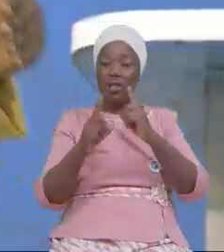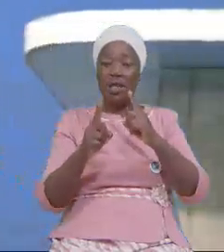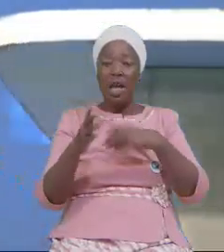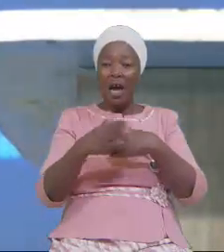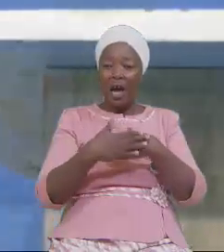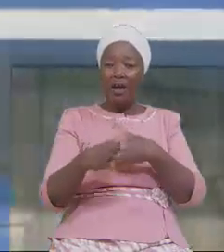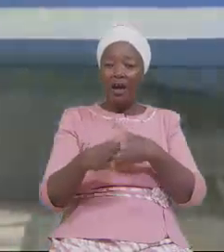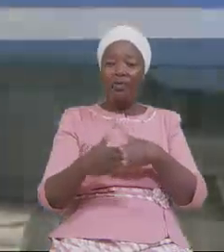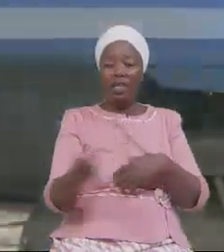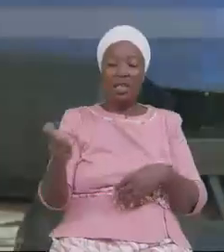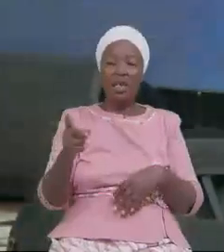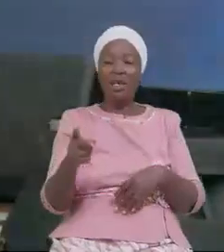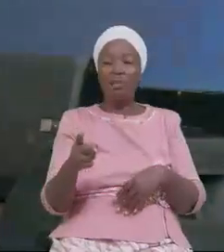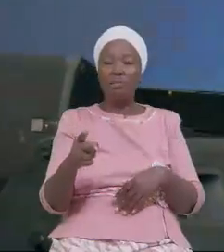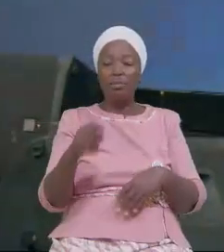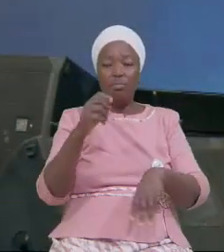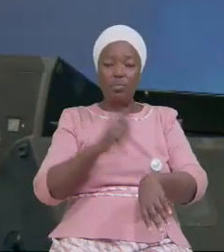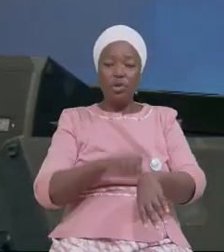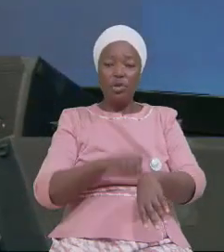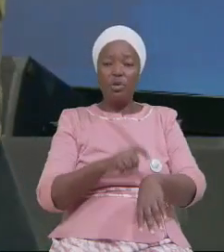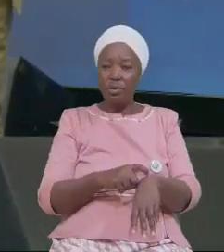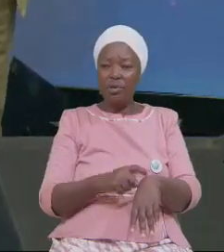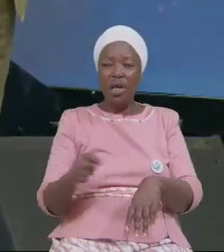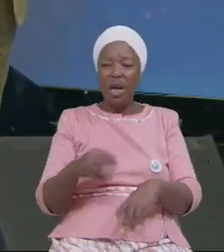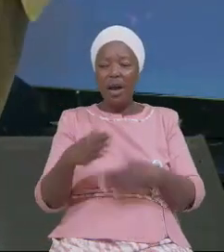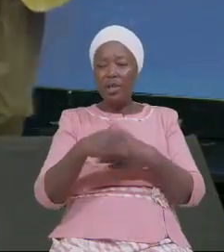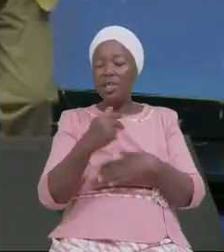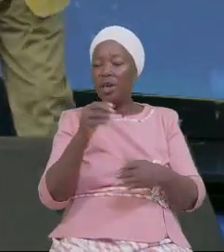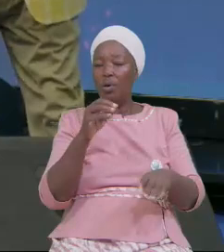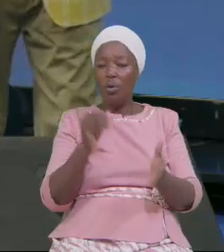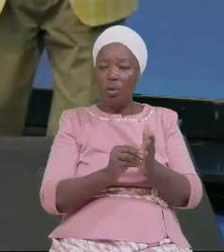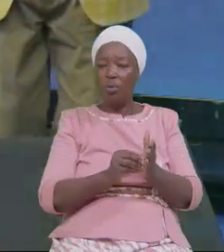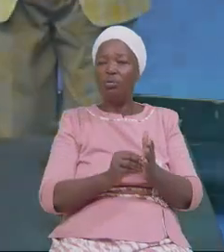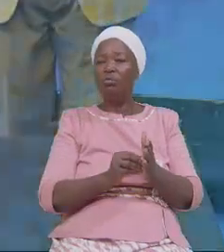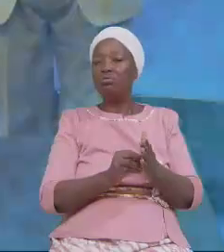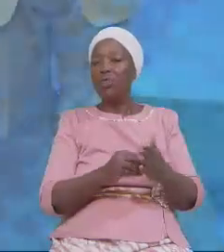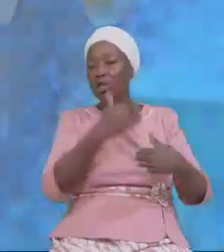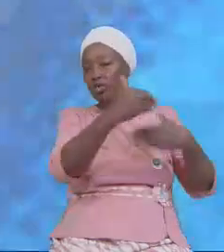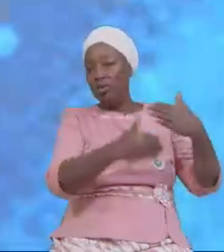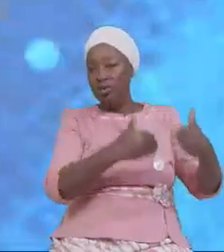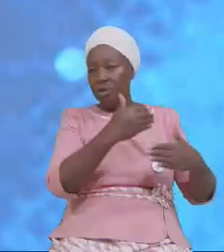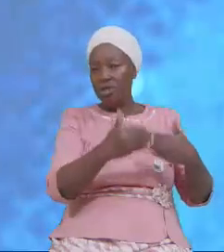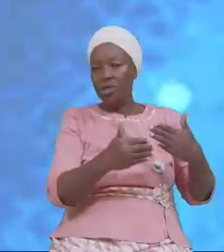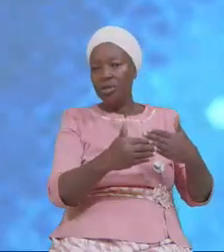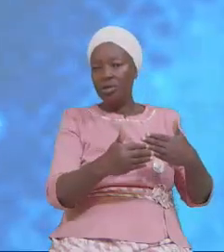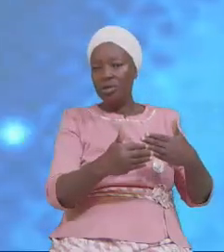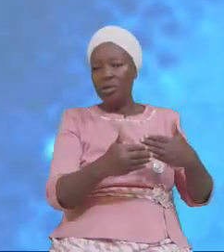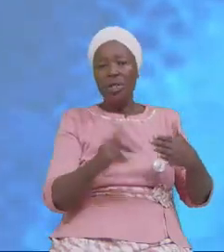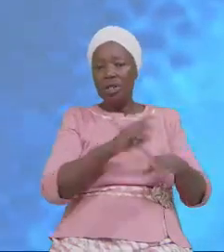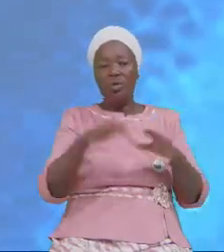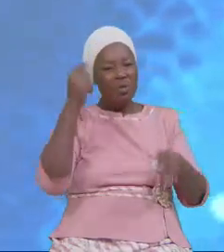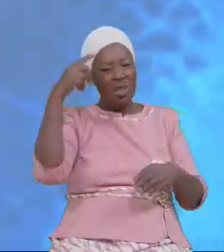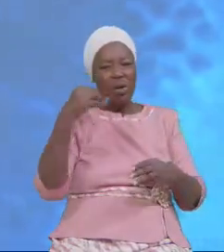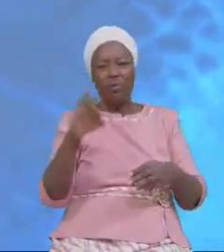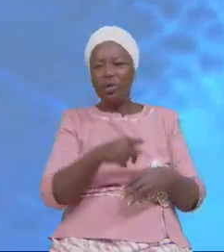their era, after their century, after their decade. We don't think anything about their words